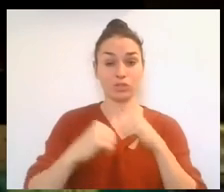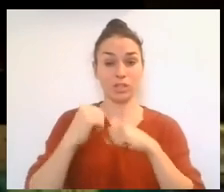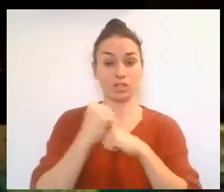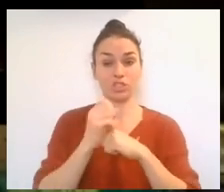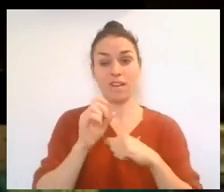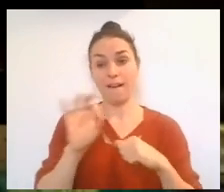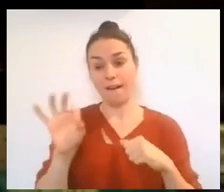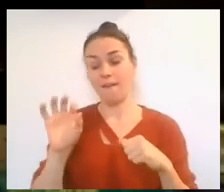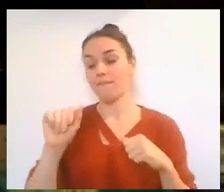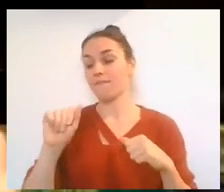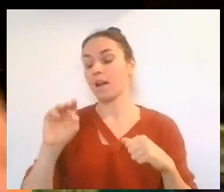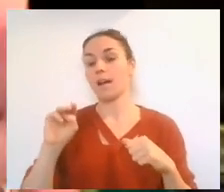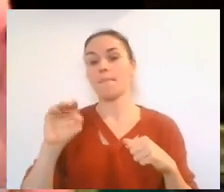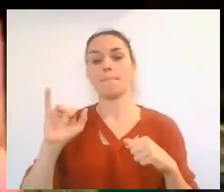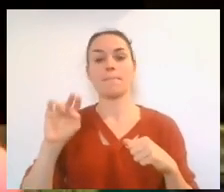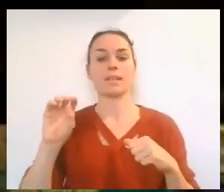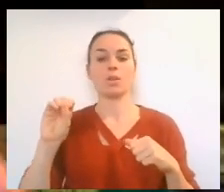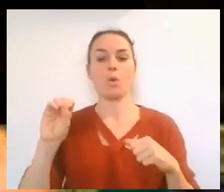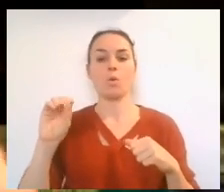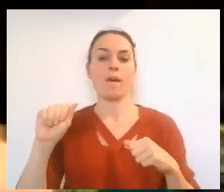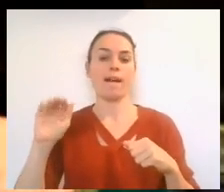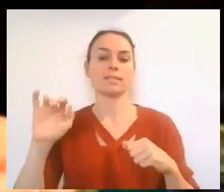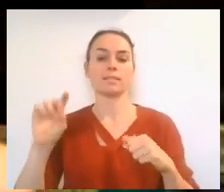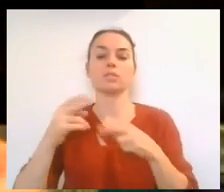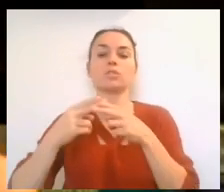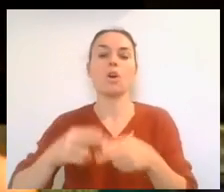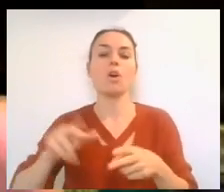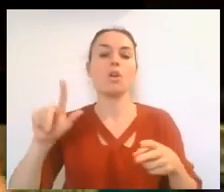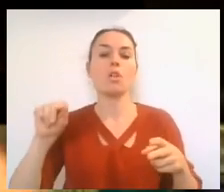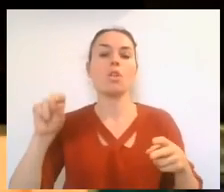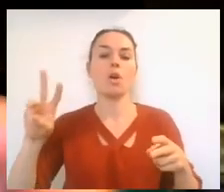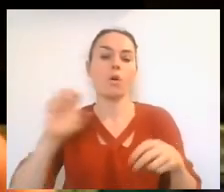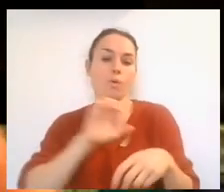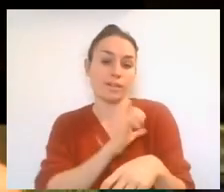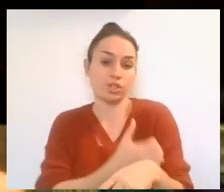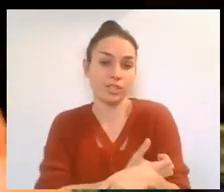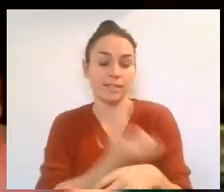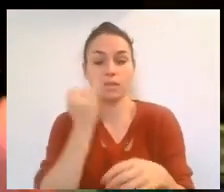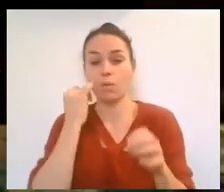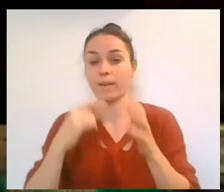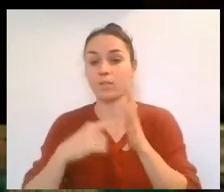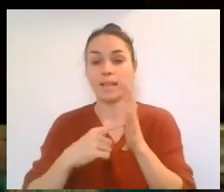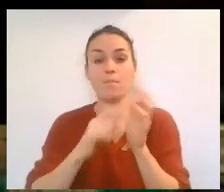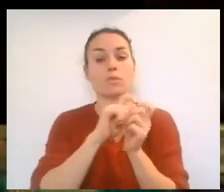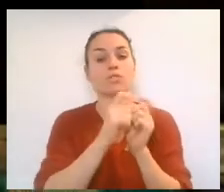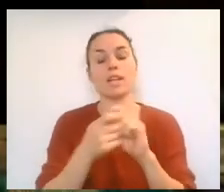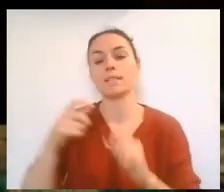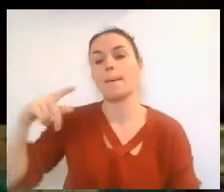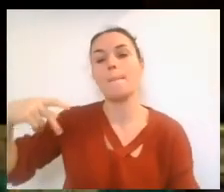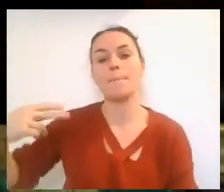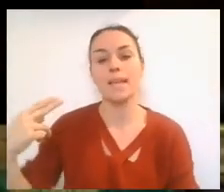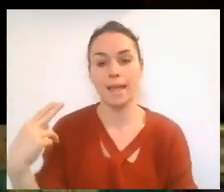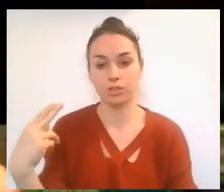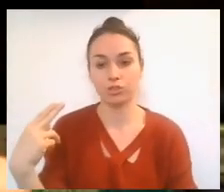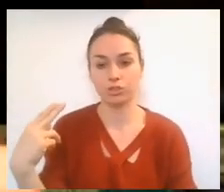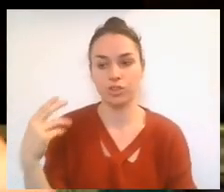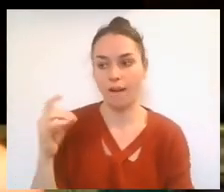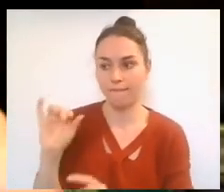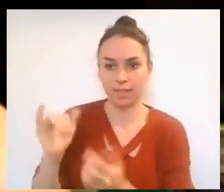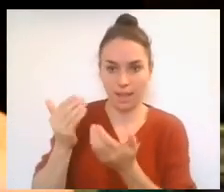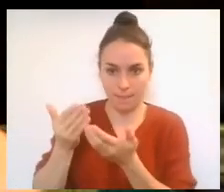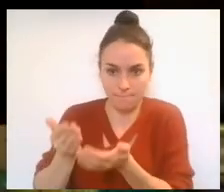state. And if you do something as simple as change, for example, the level of acidity, the pH of a medium, you